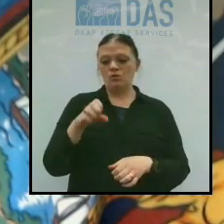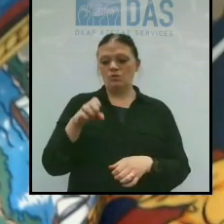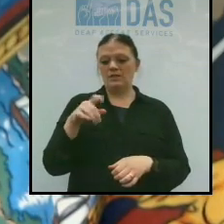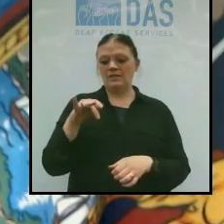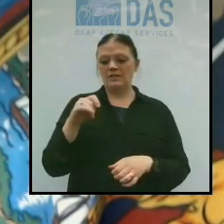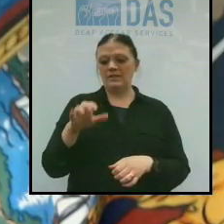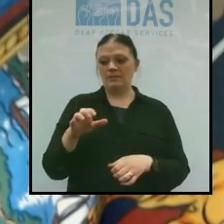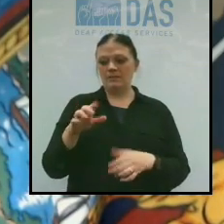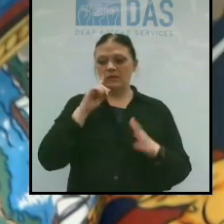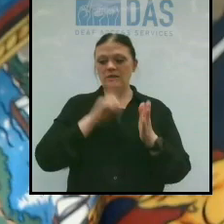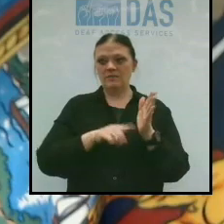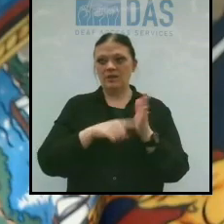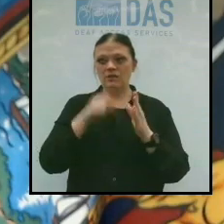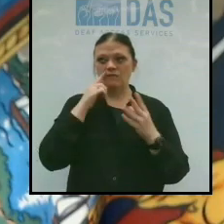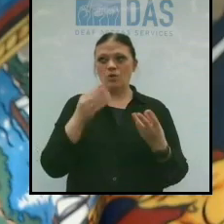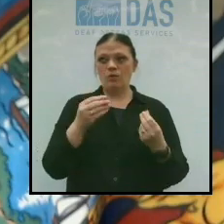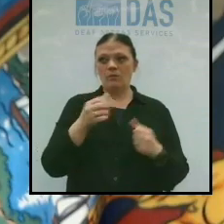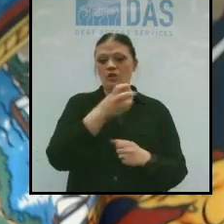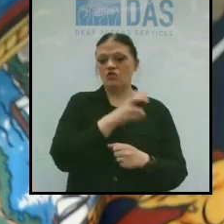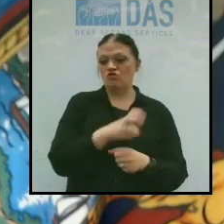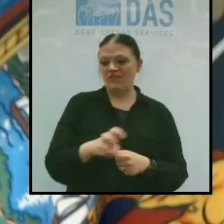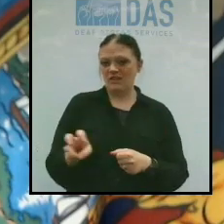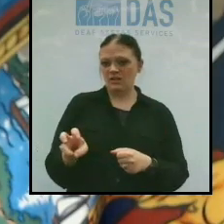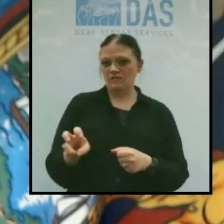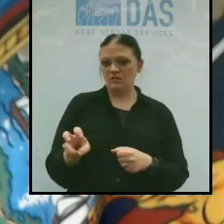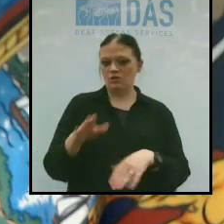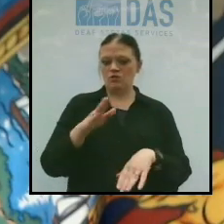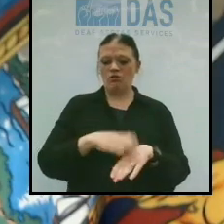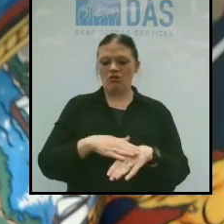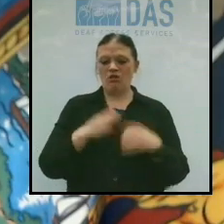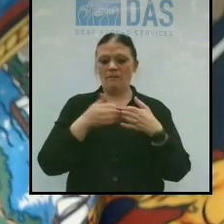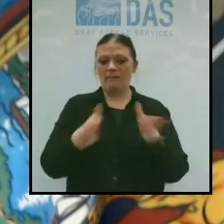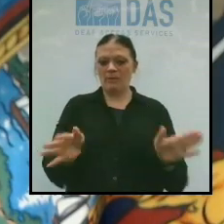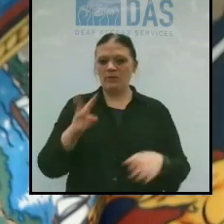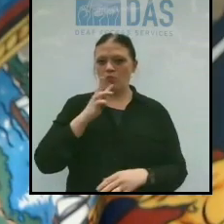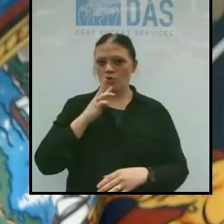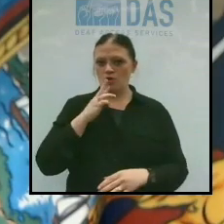for property transfers on properties that are on public water